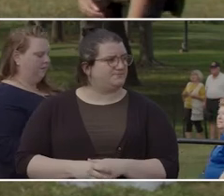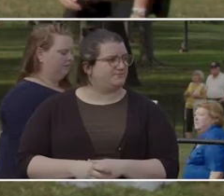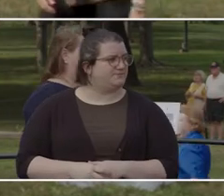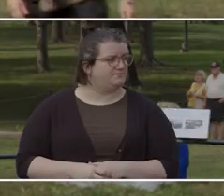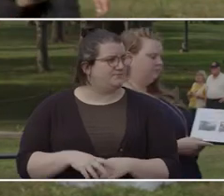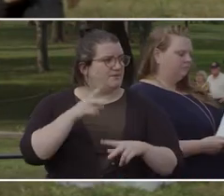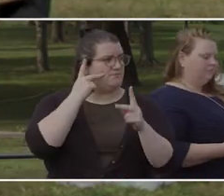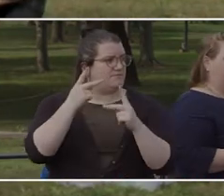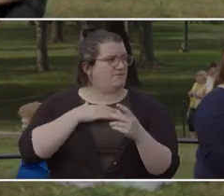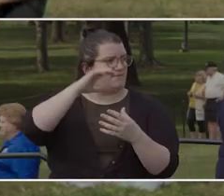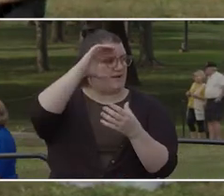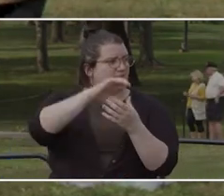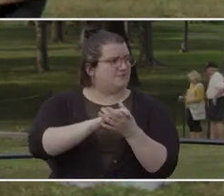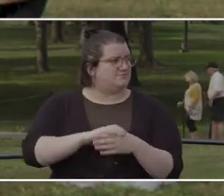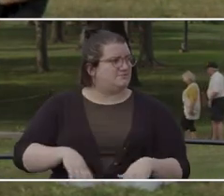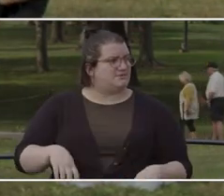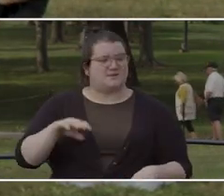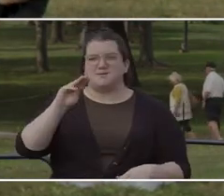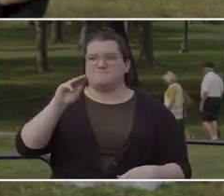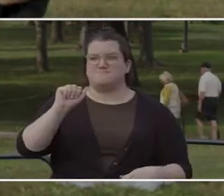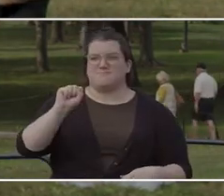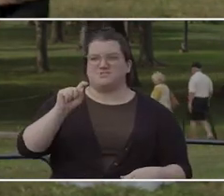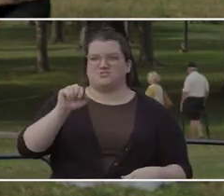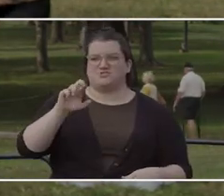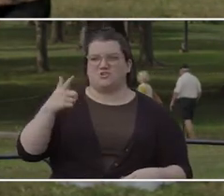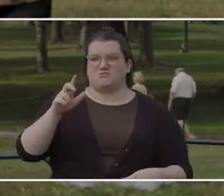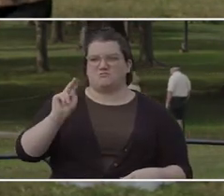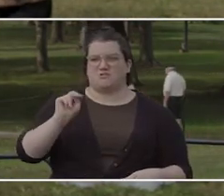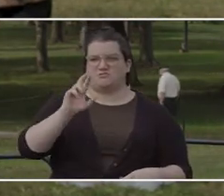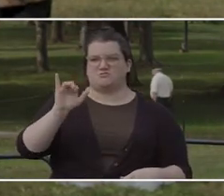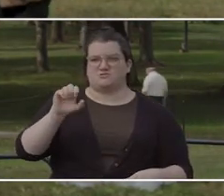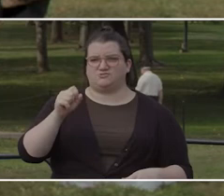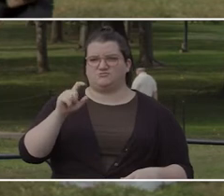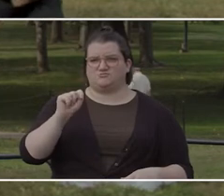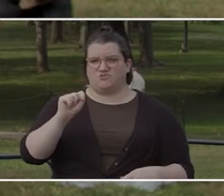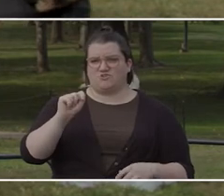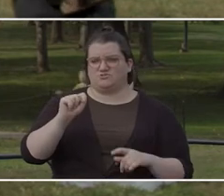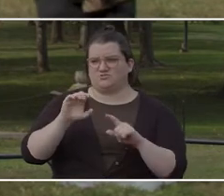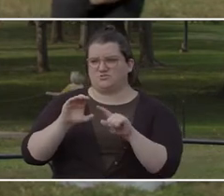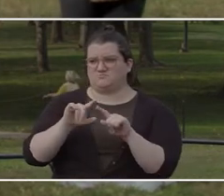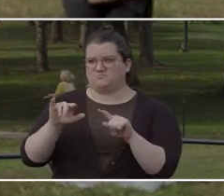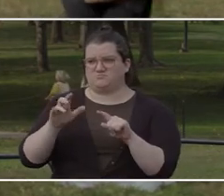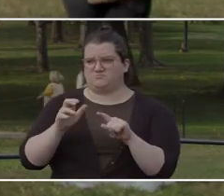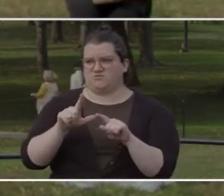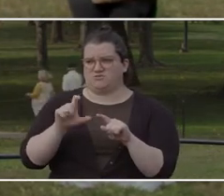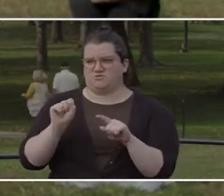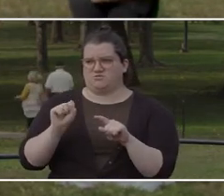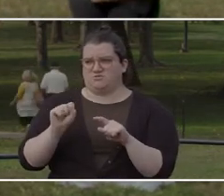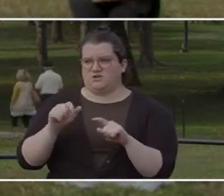In memory of my husband, Master Gunnery Sergeant Lauren Richard Hodge, United States Marine Corps